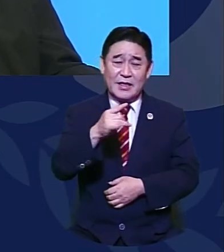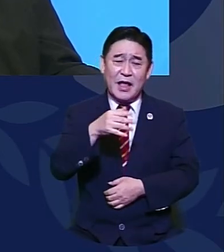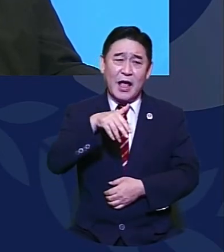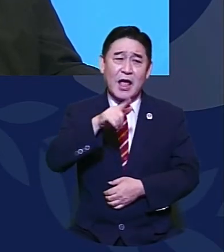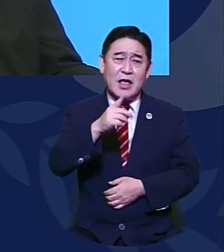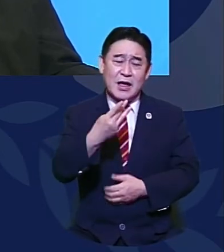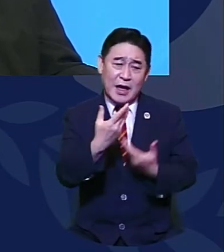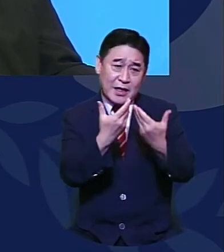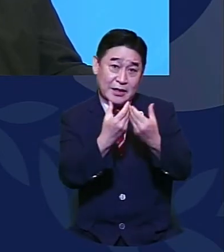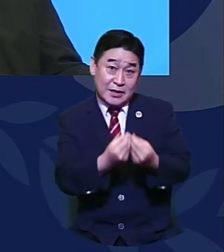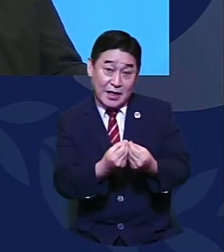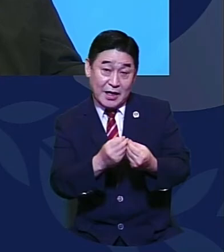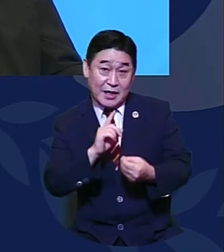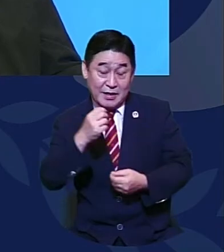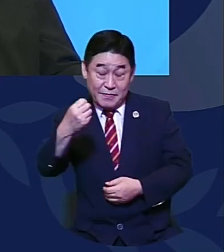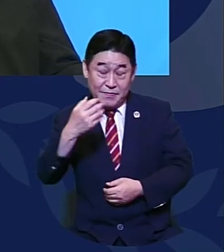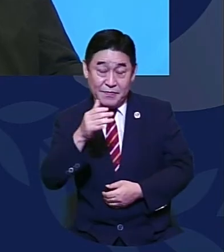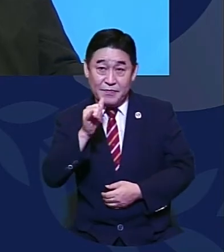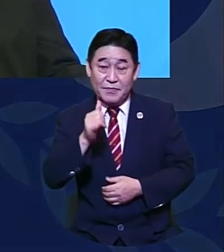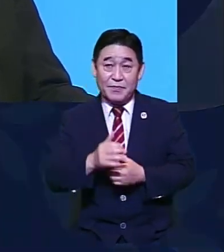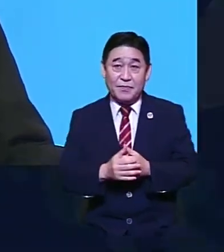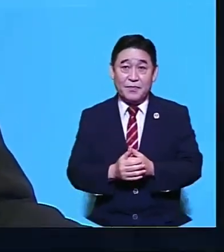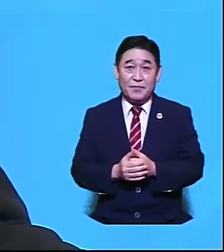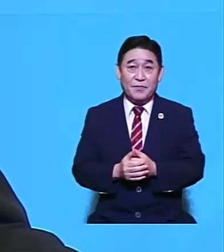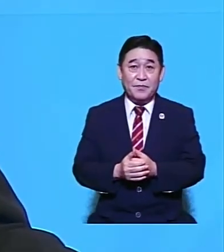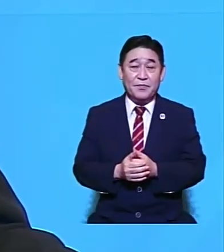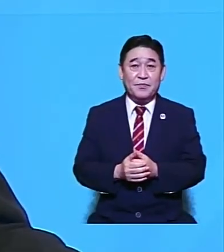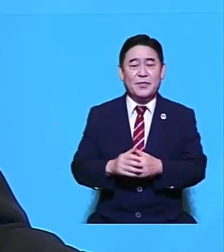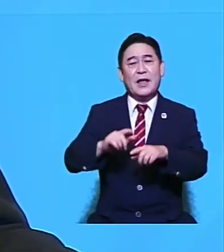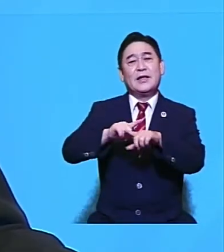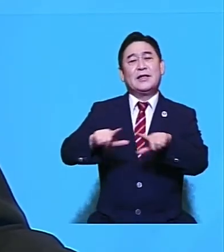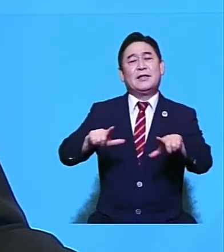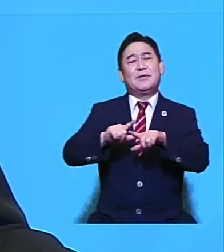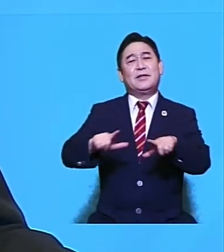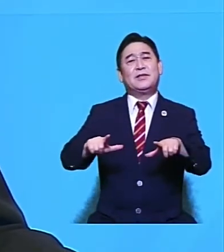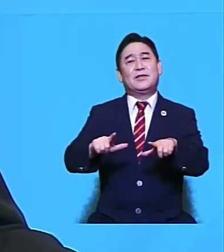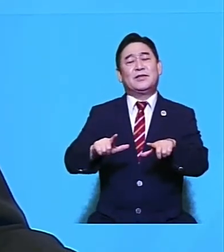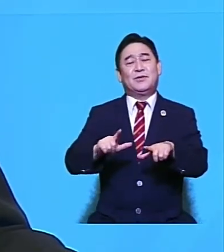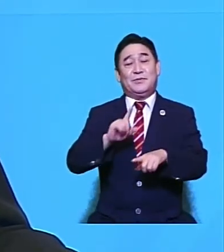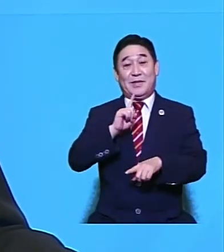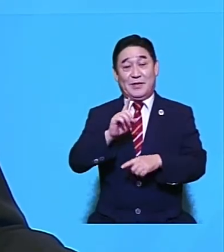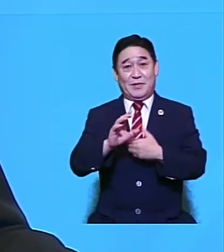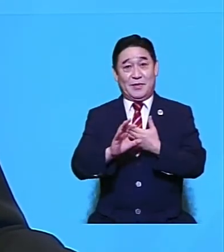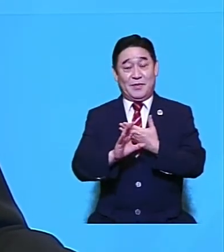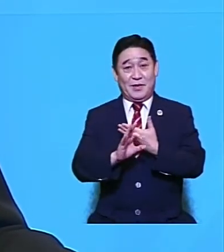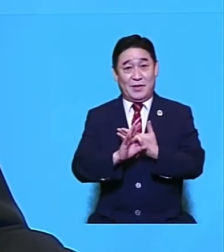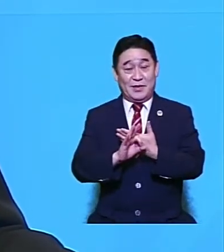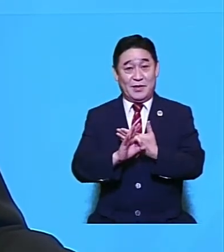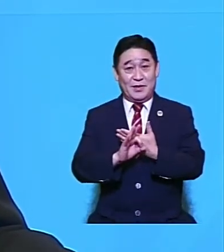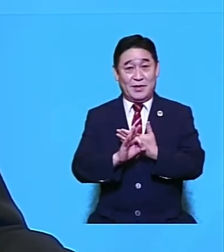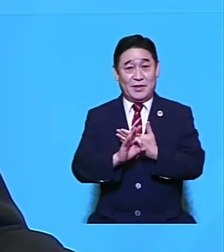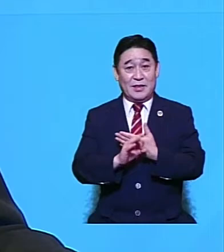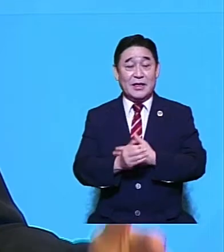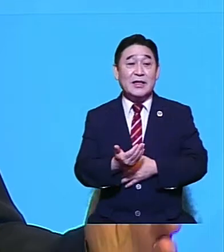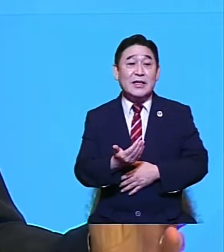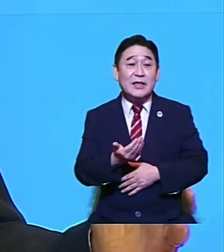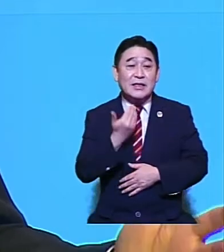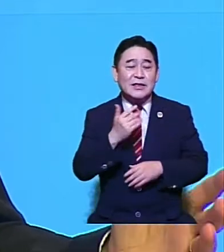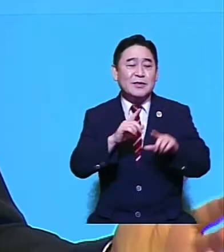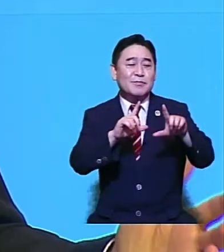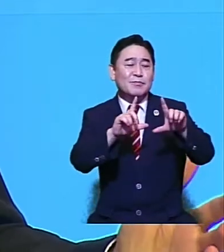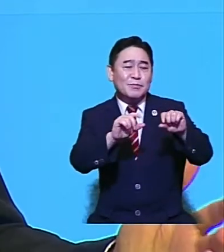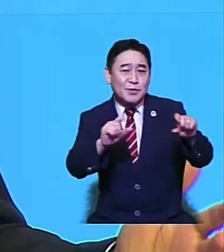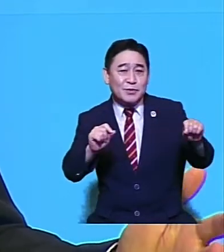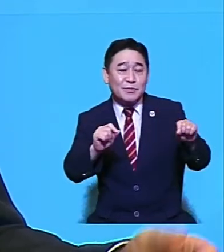general, In general, food waste is higher than hunger, right? So there is